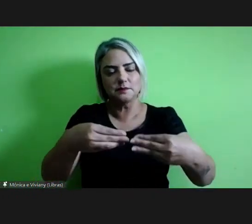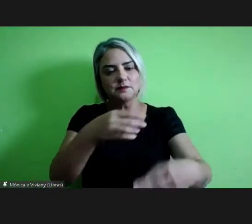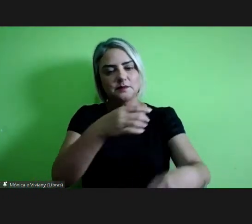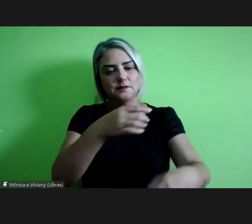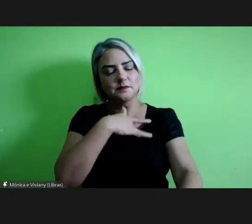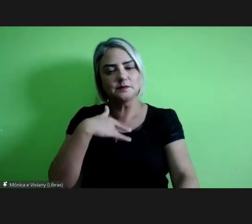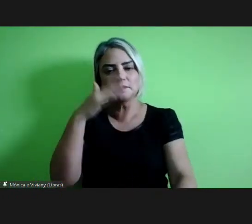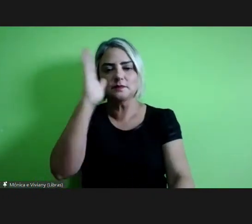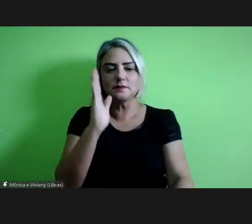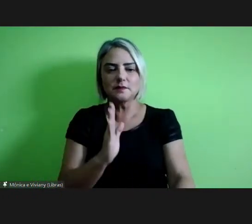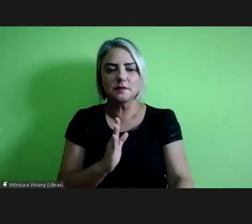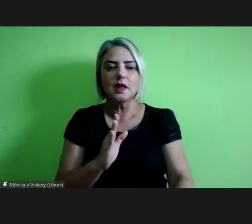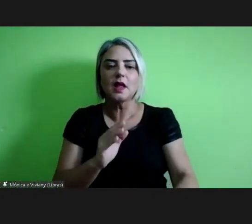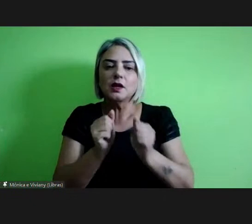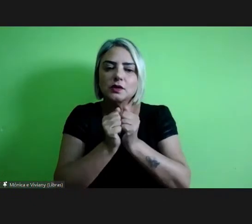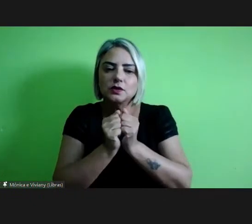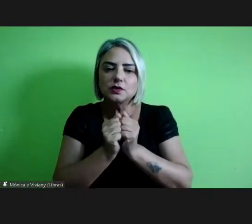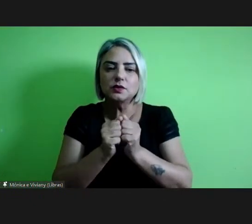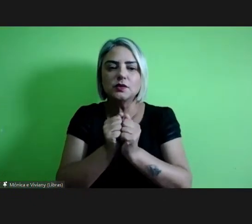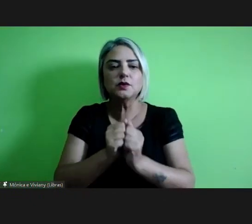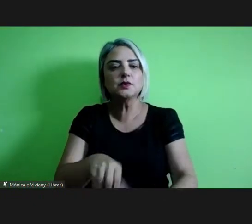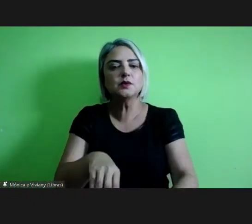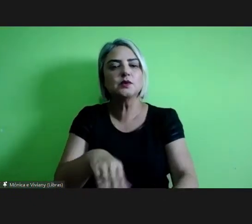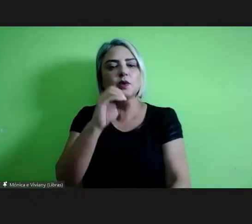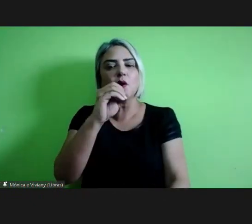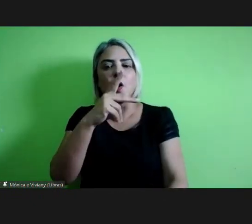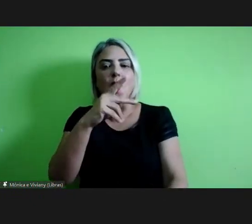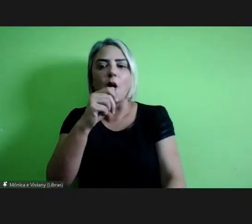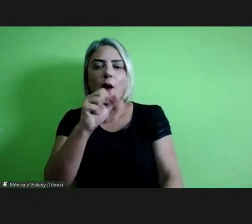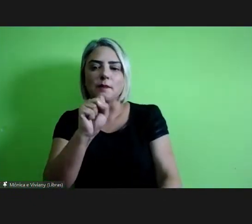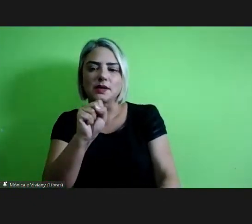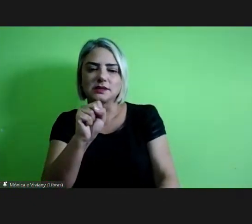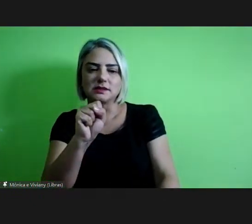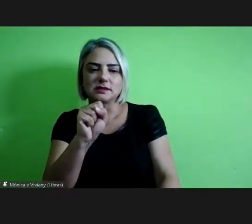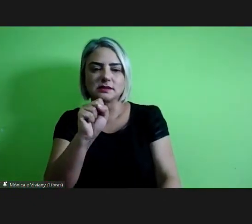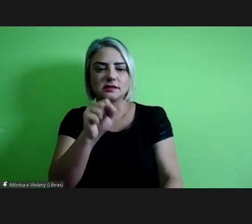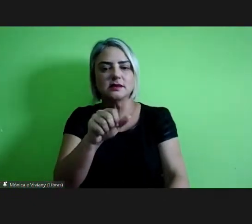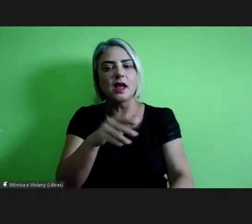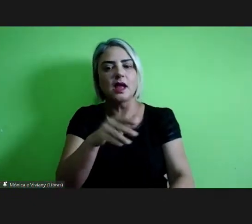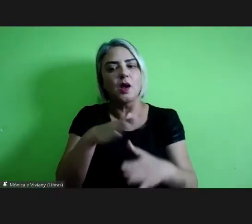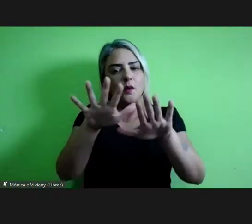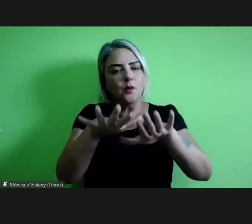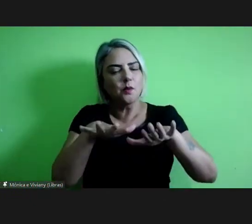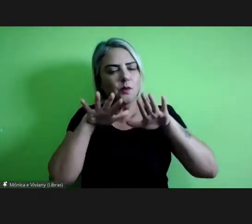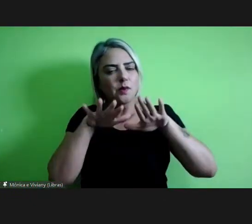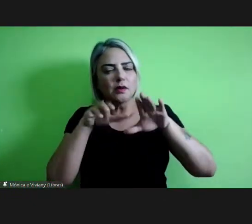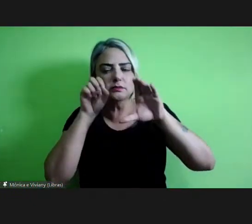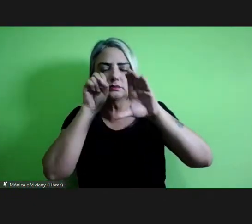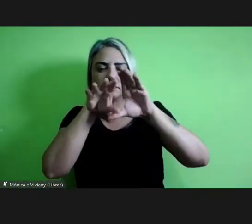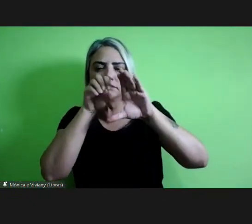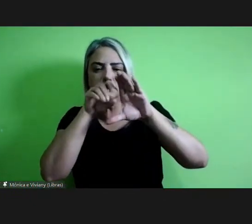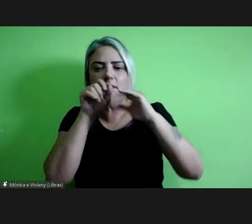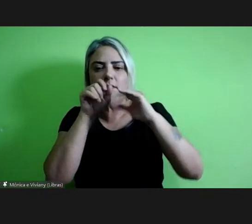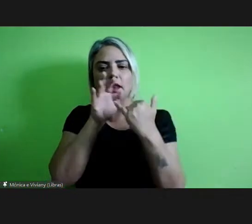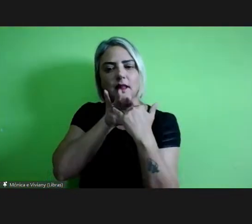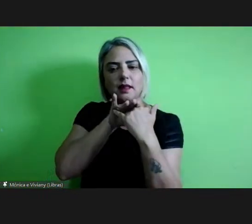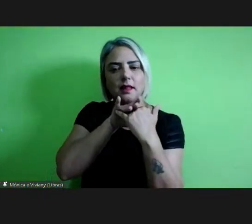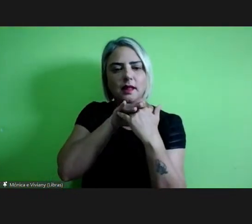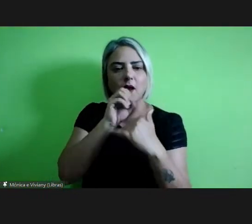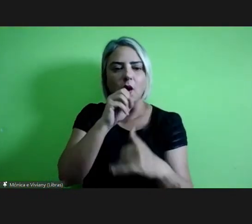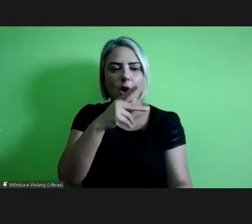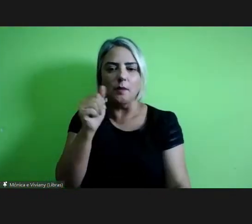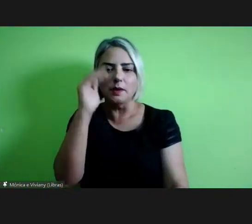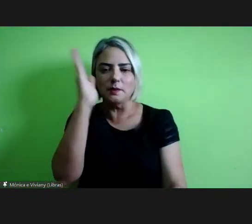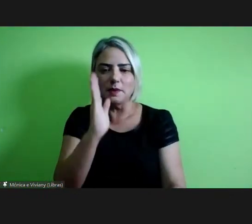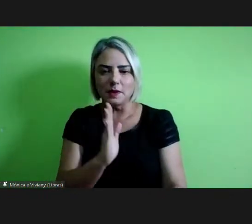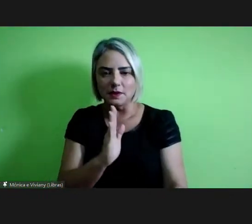Coordination of Nutrition of the Ministry of Healthcare in partnership with the Pan American Health Organization. This event is being